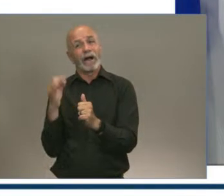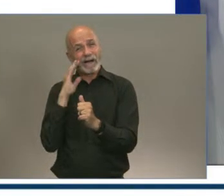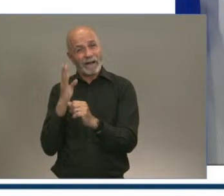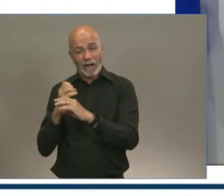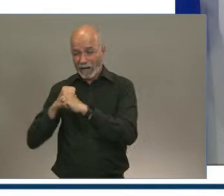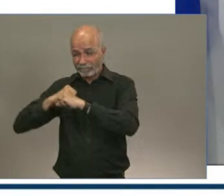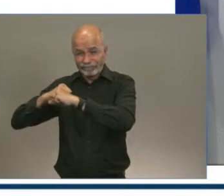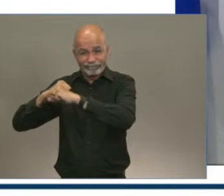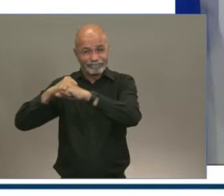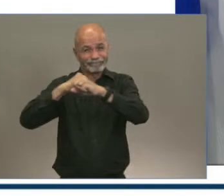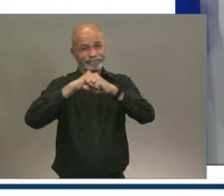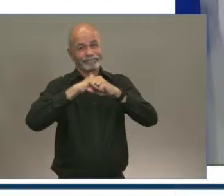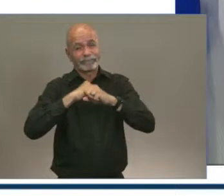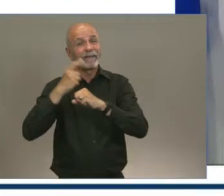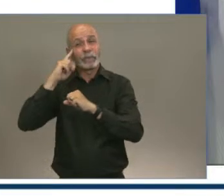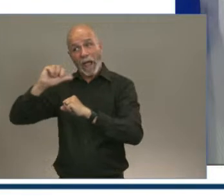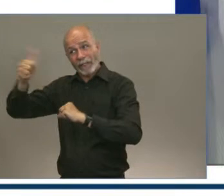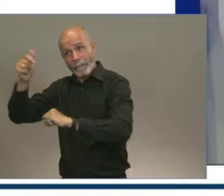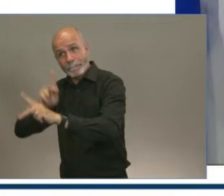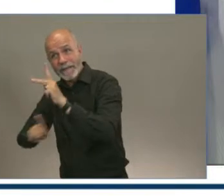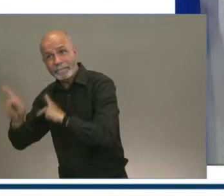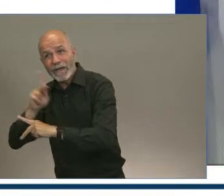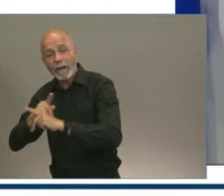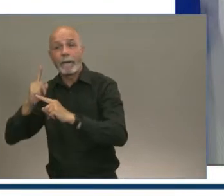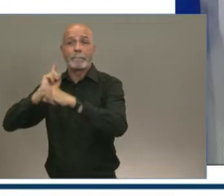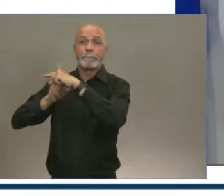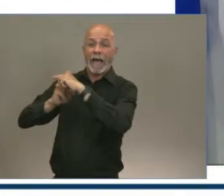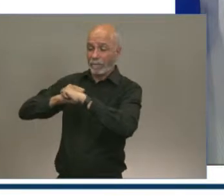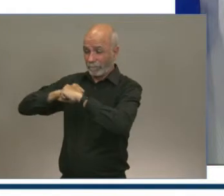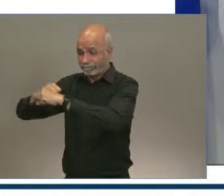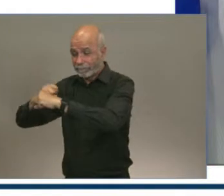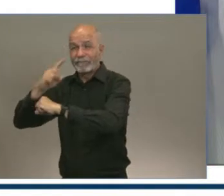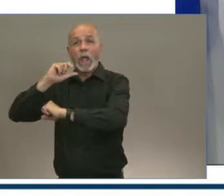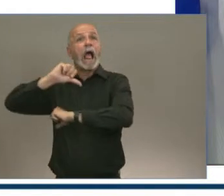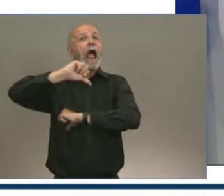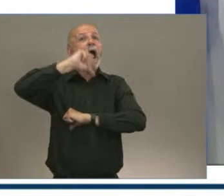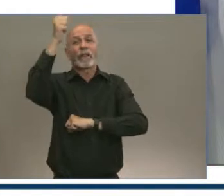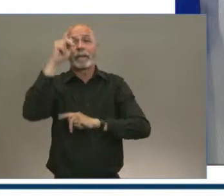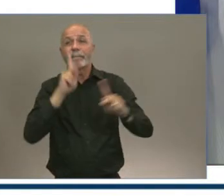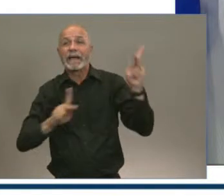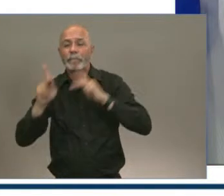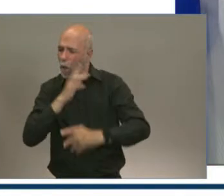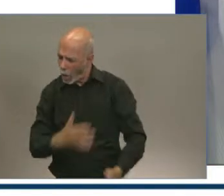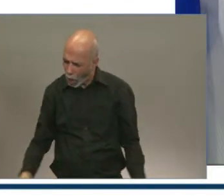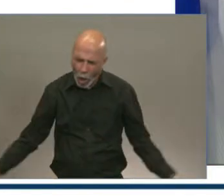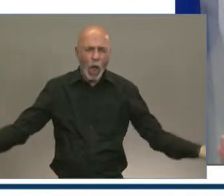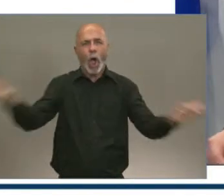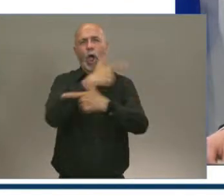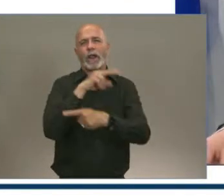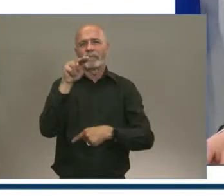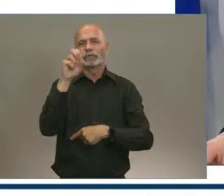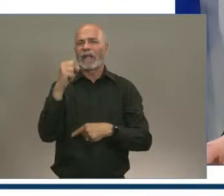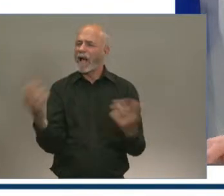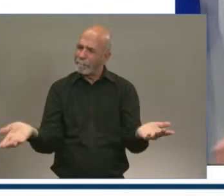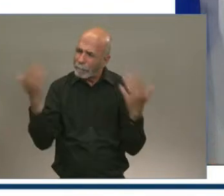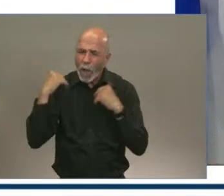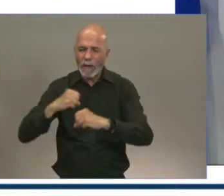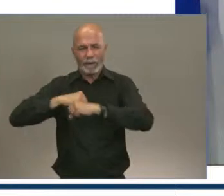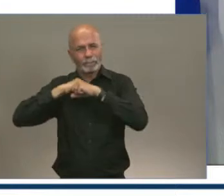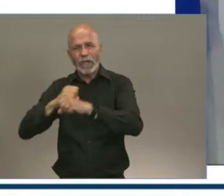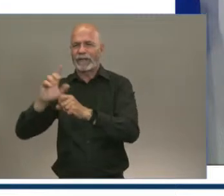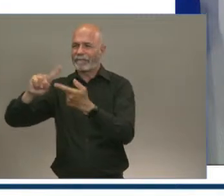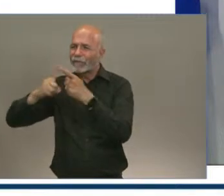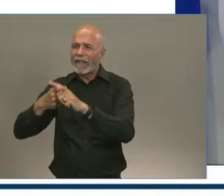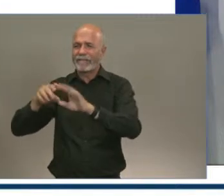but you're protecting the whole population in Nova Scotia. So get that shot in your arms to protect your family and friends and communities. There